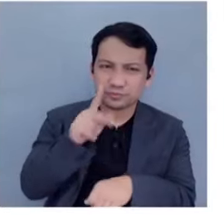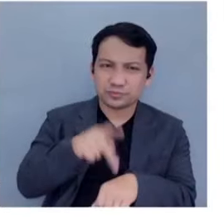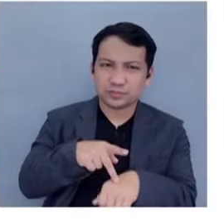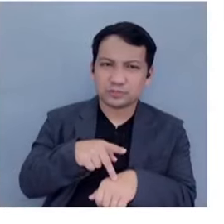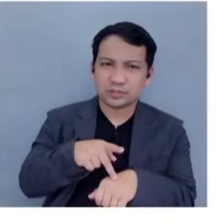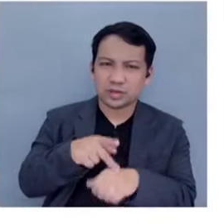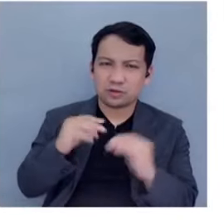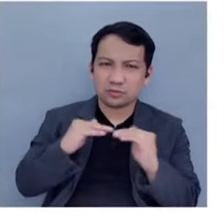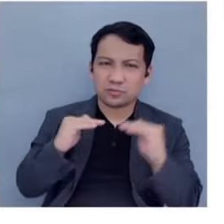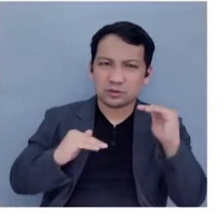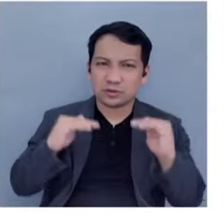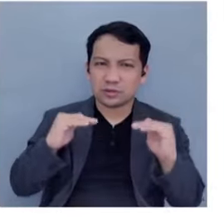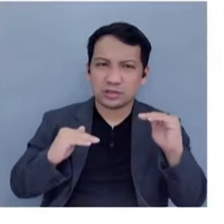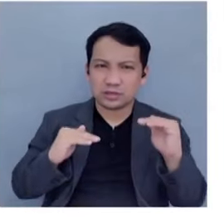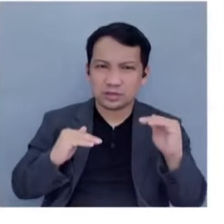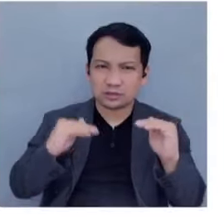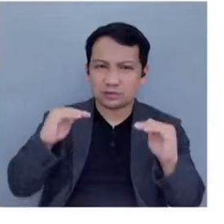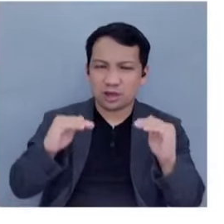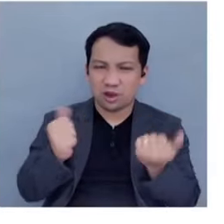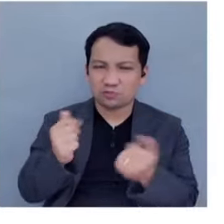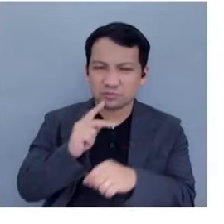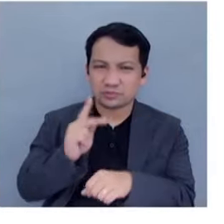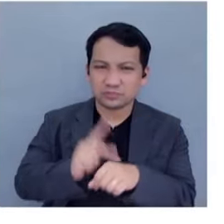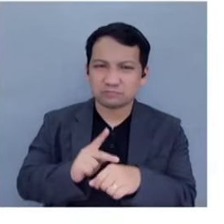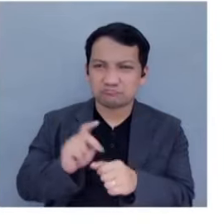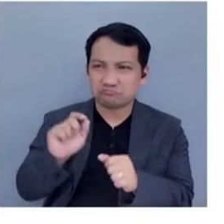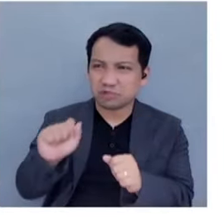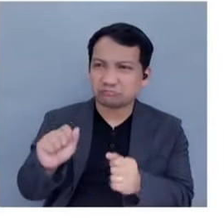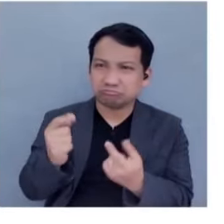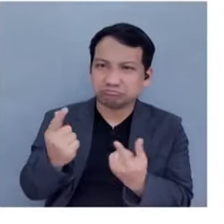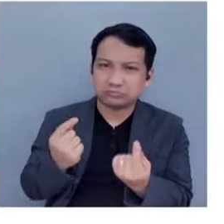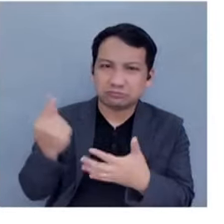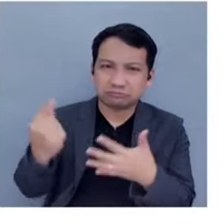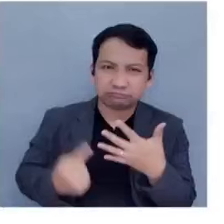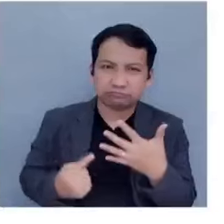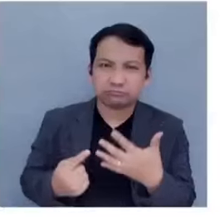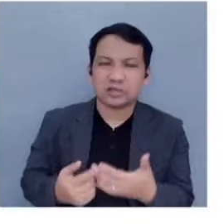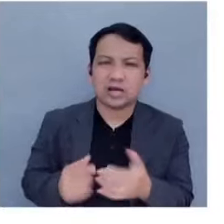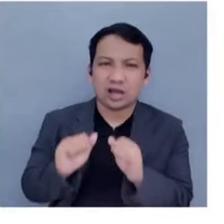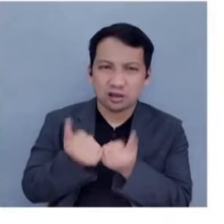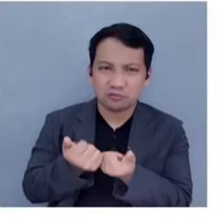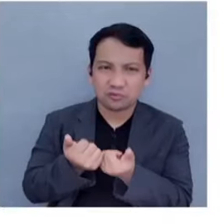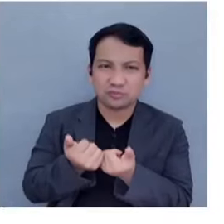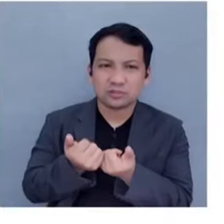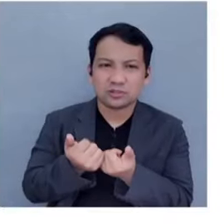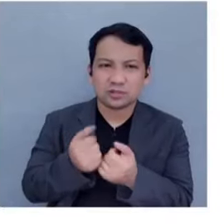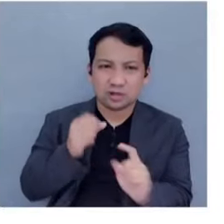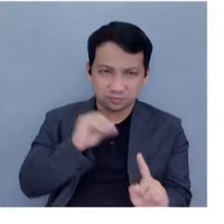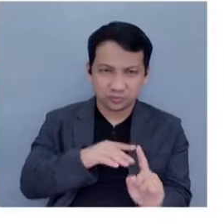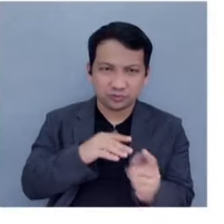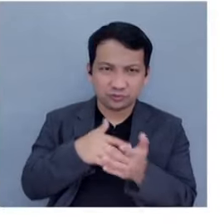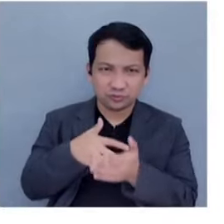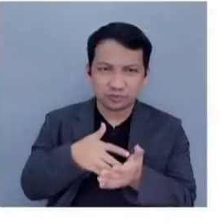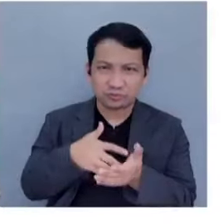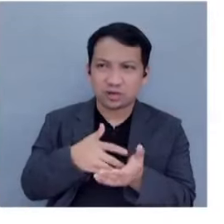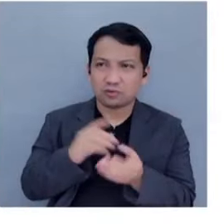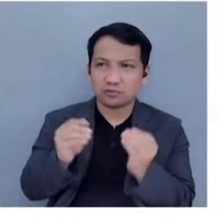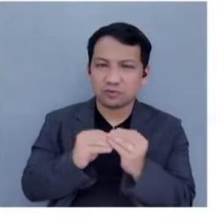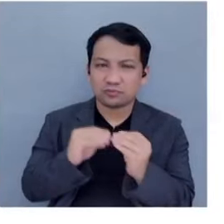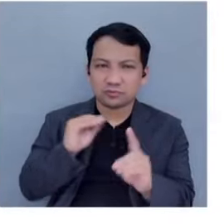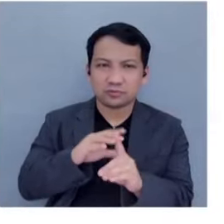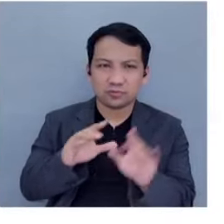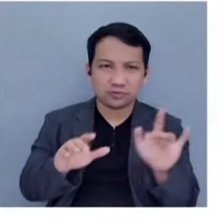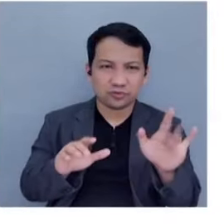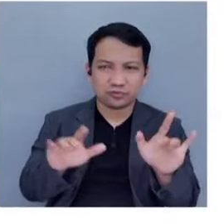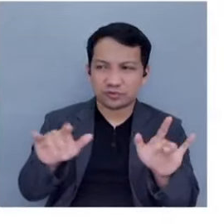terms of falling for these scams? And when you talk about that, how vulnerable are we really when you talk about the 2025 elections